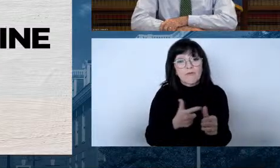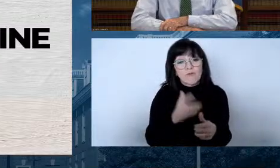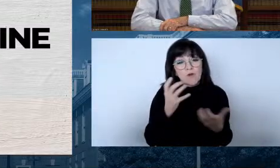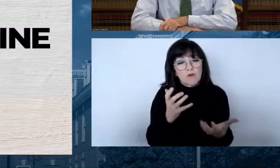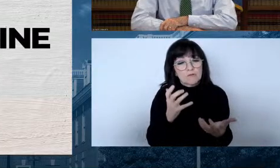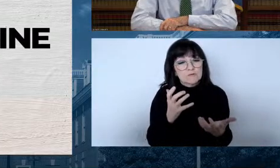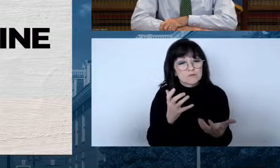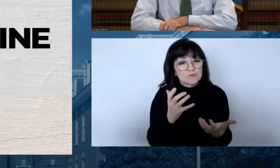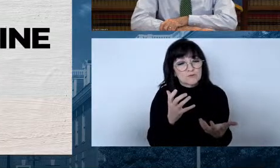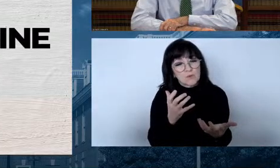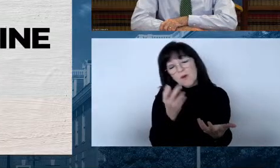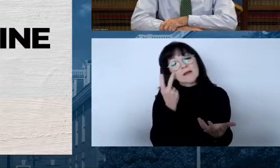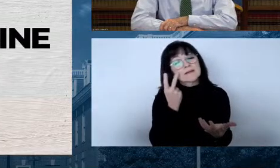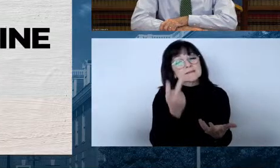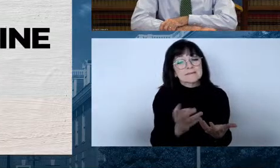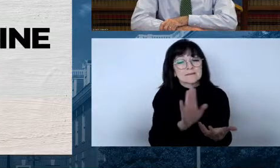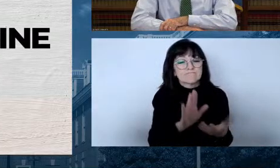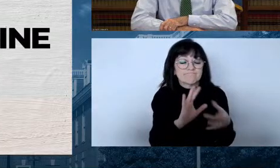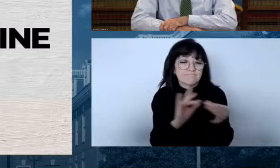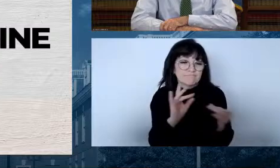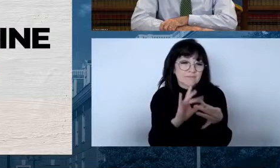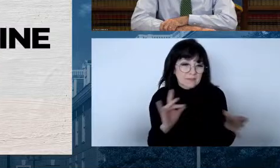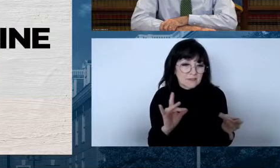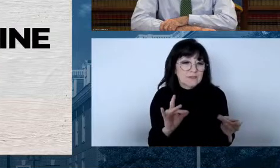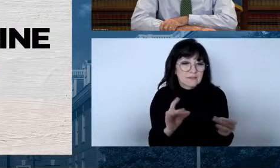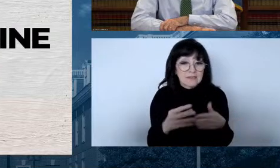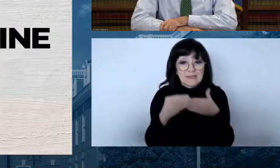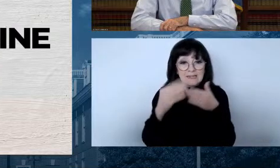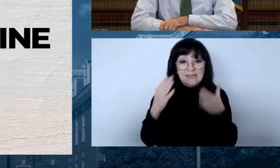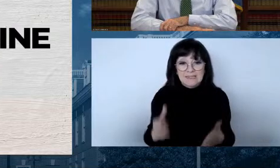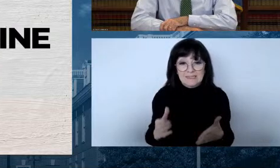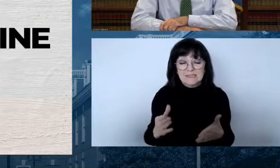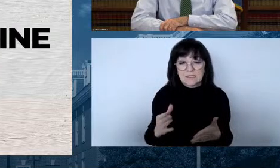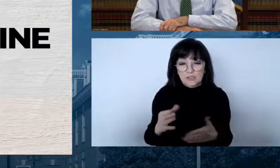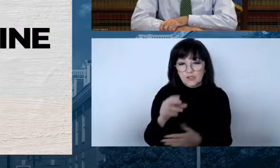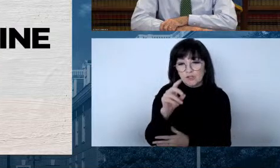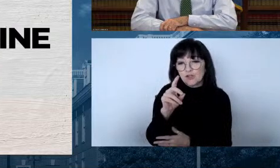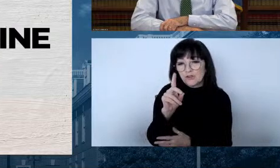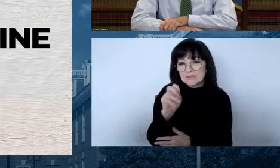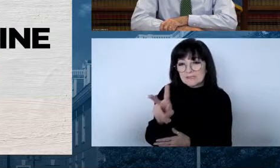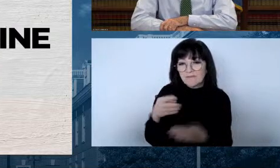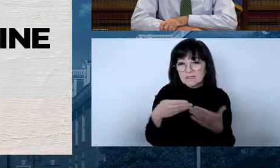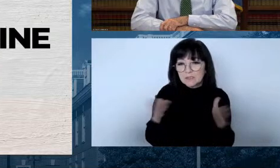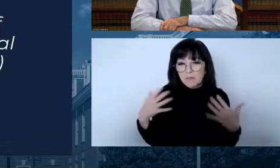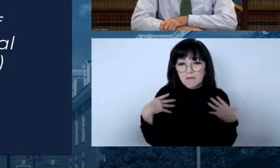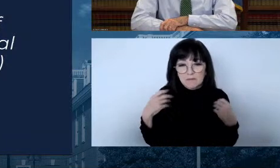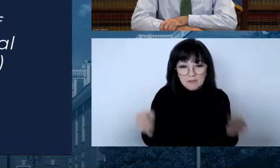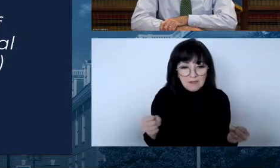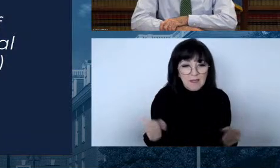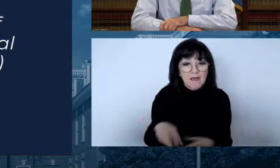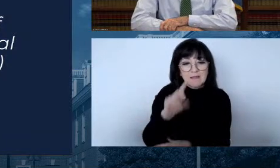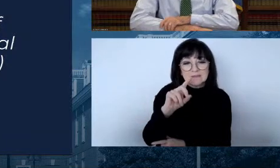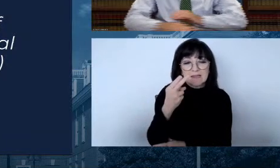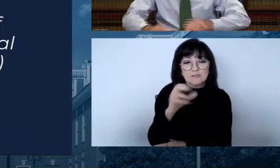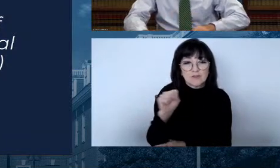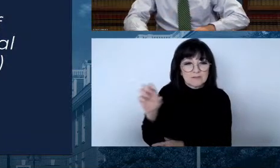at the Division of Health and Social Services and her team at the Division of Public Health, Secretary Molly McGarrick.